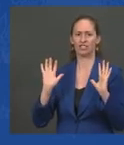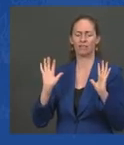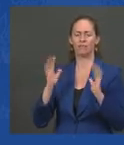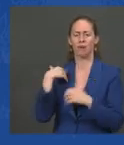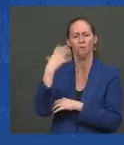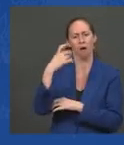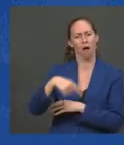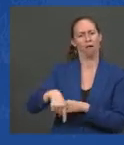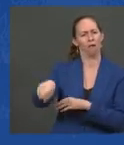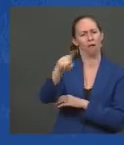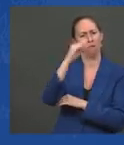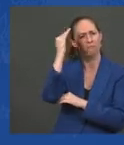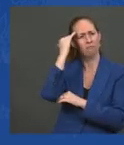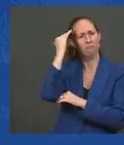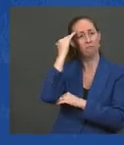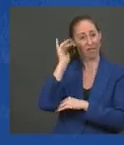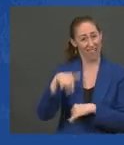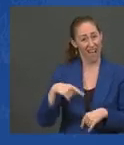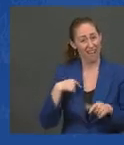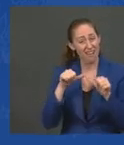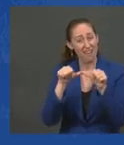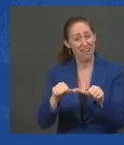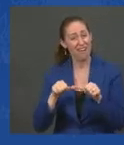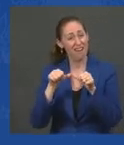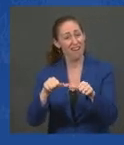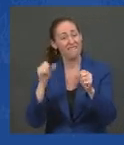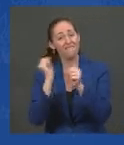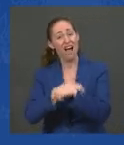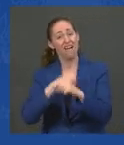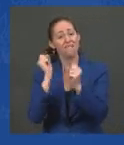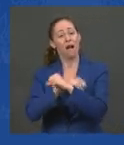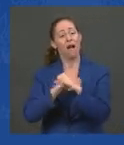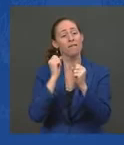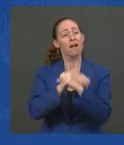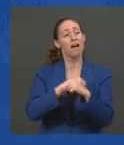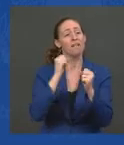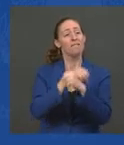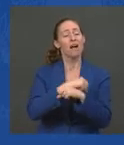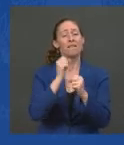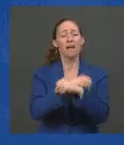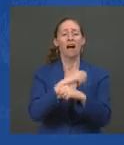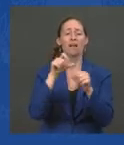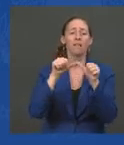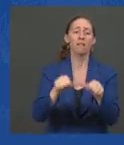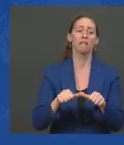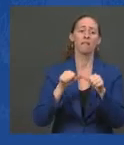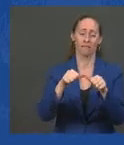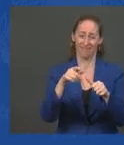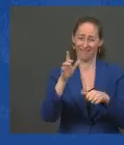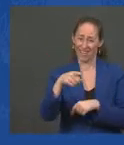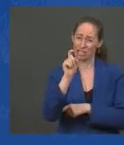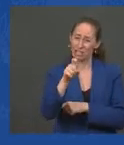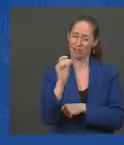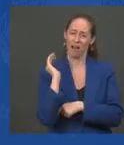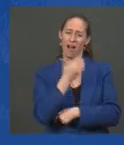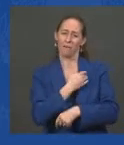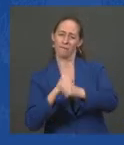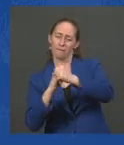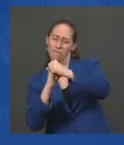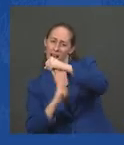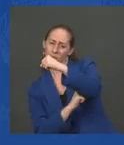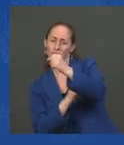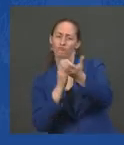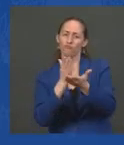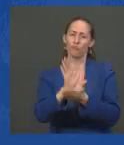have to keep fighting so hard to secure our fundamental rights, but fight